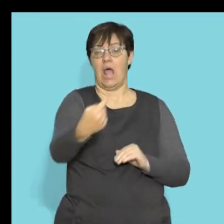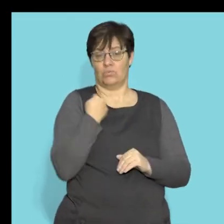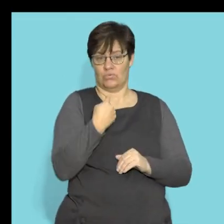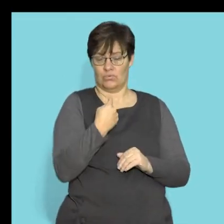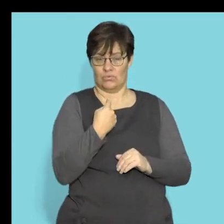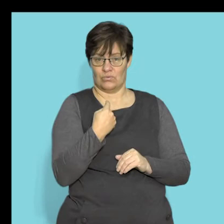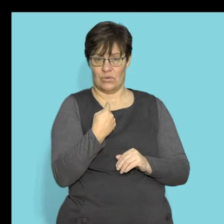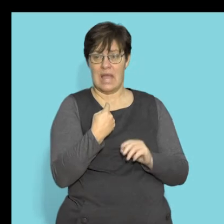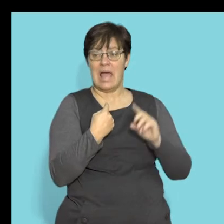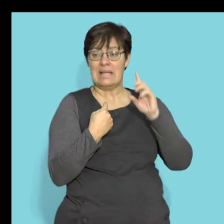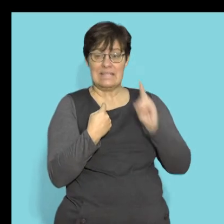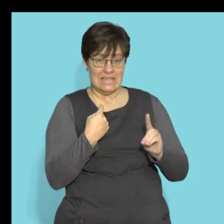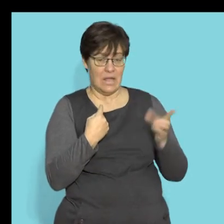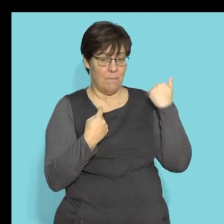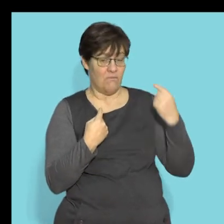current.